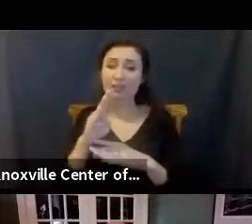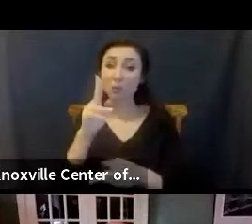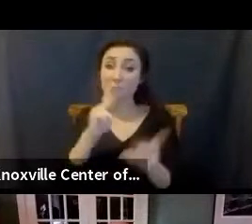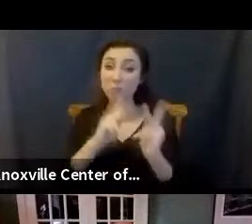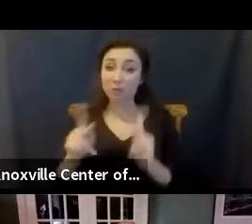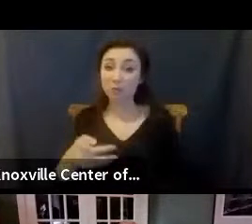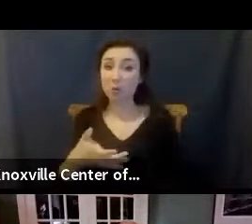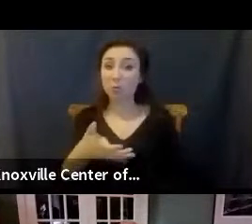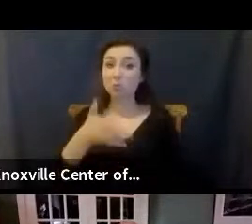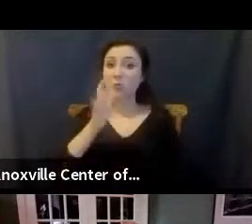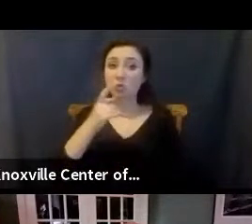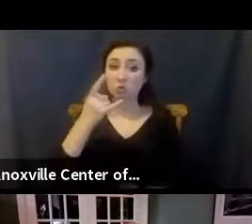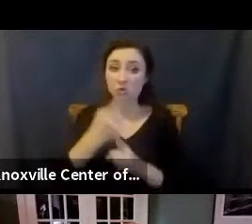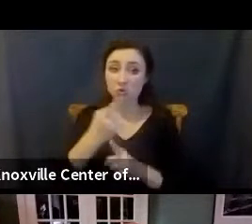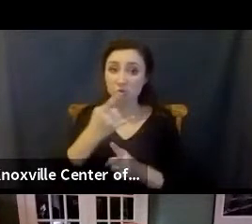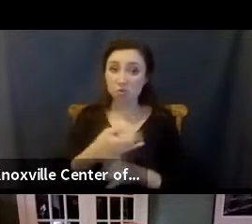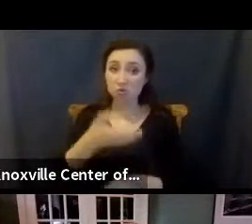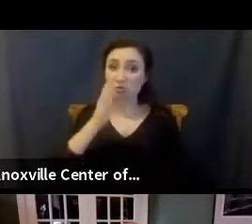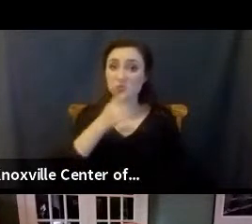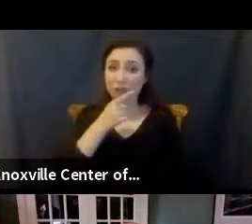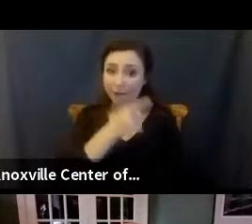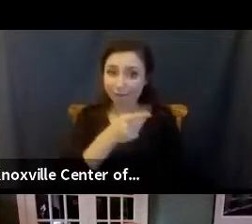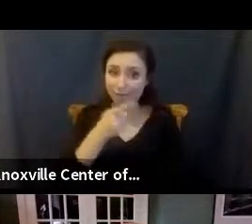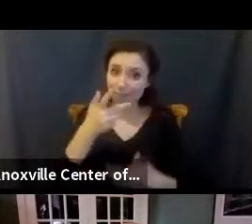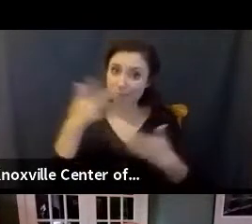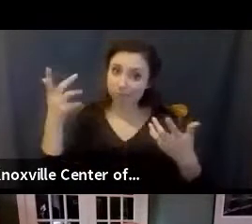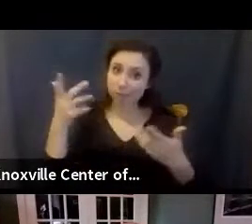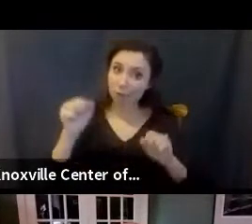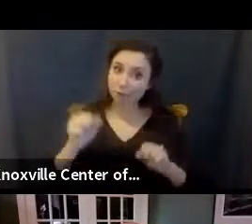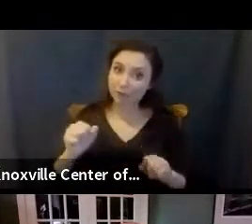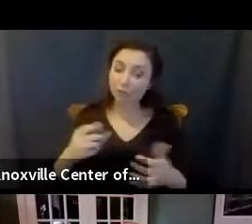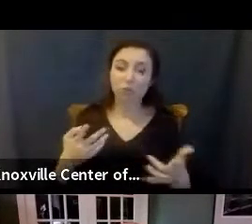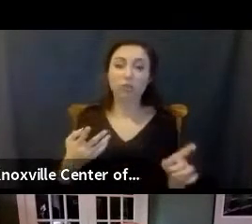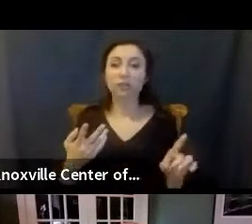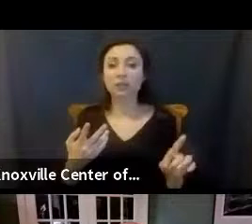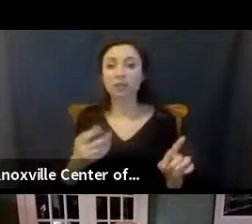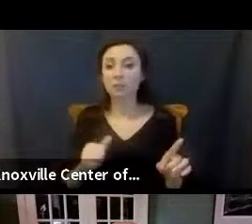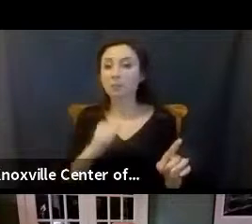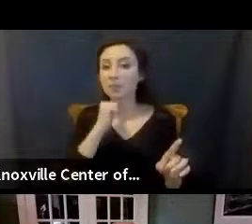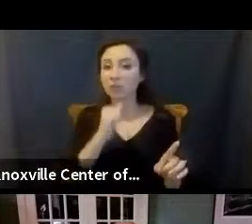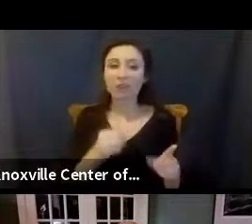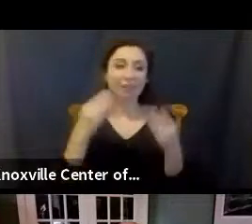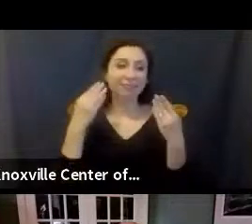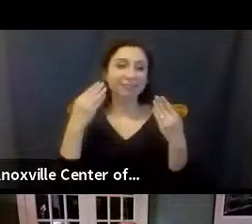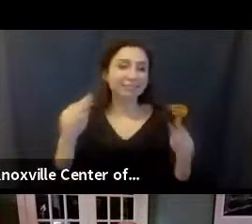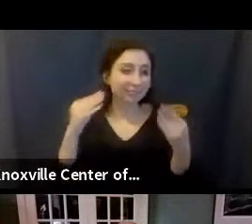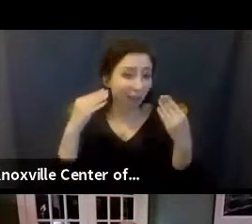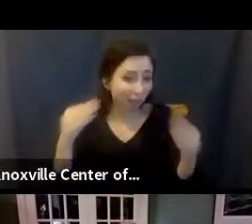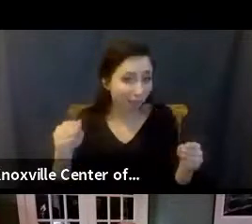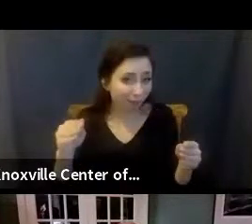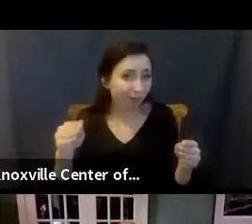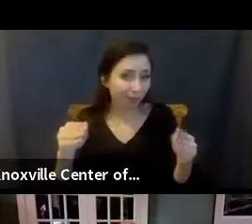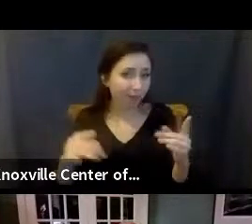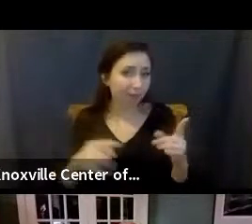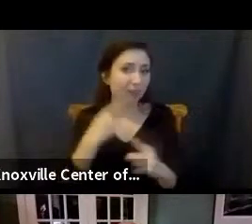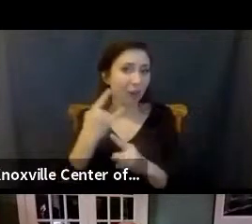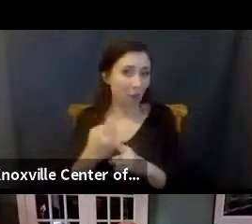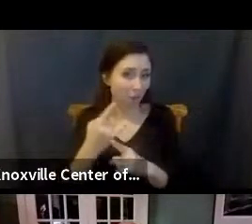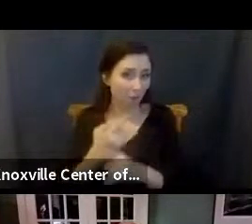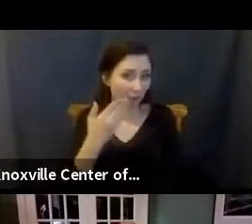drank, perhaps excessively, but did not sell any alcohol and therefore were